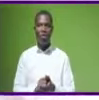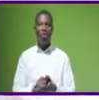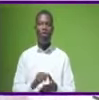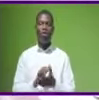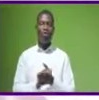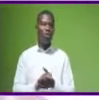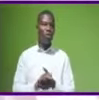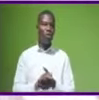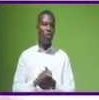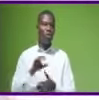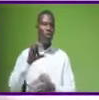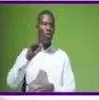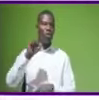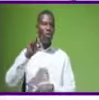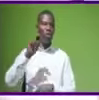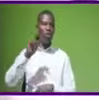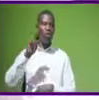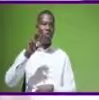son